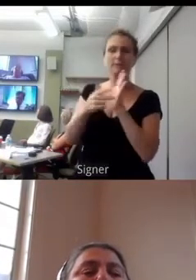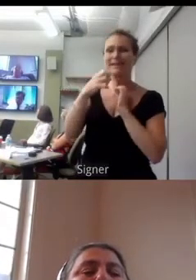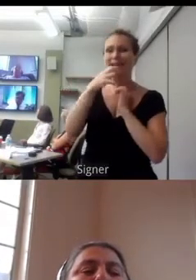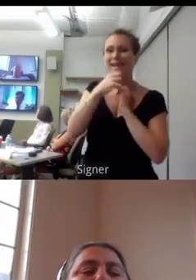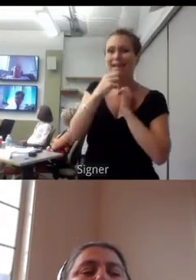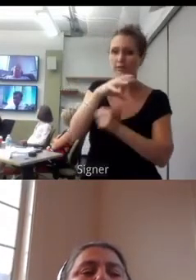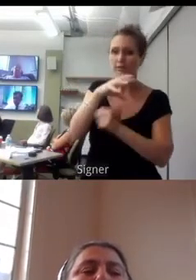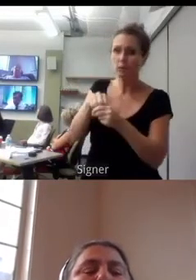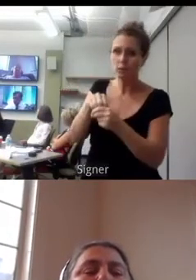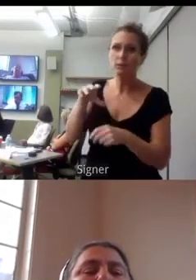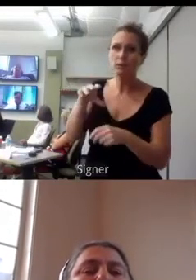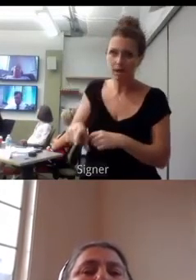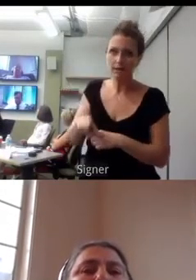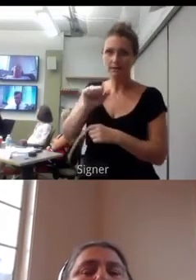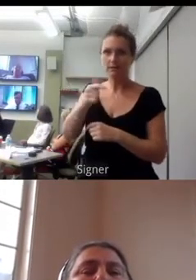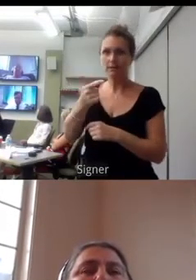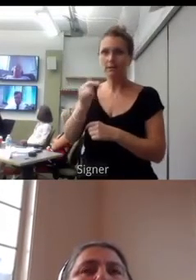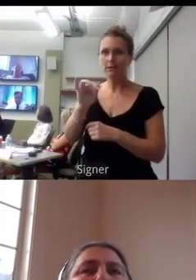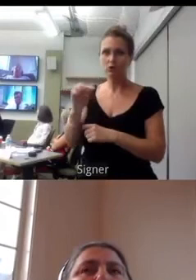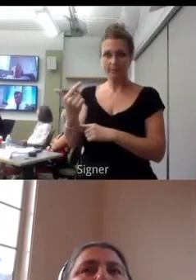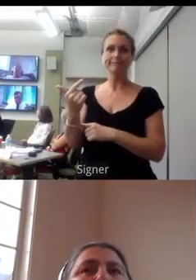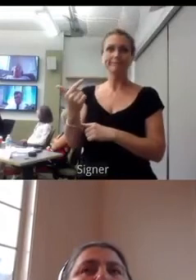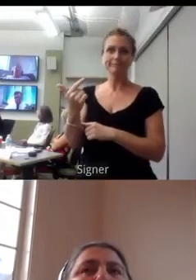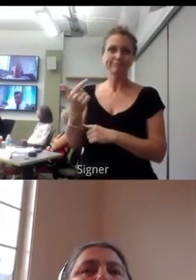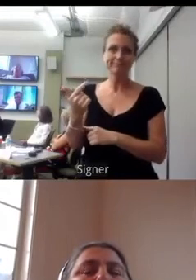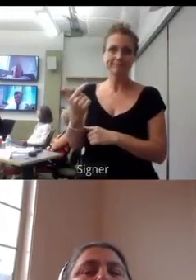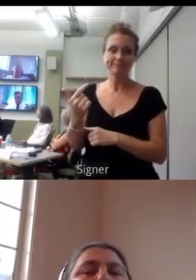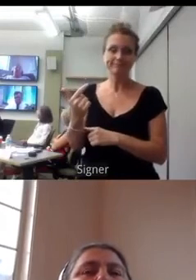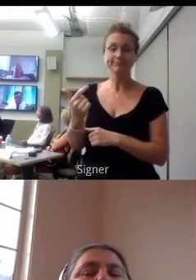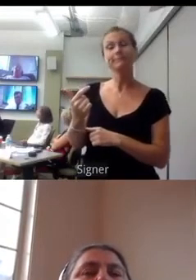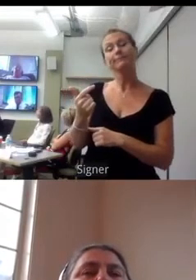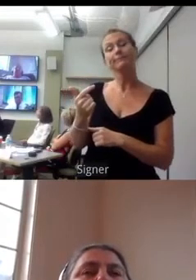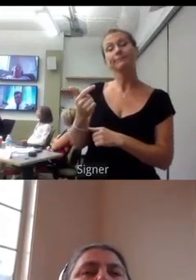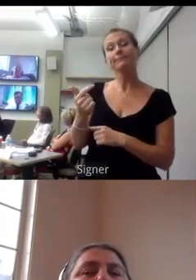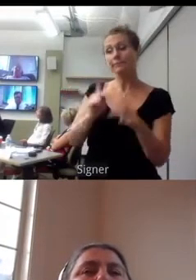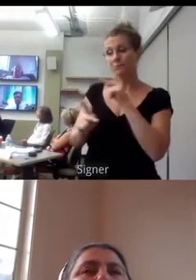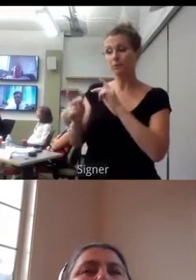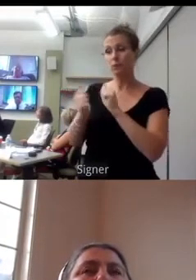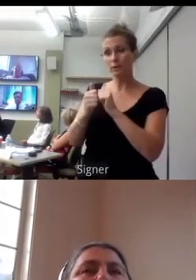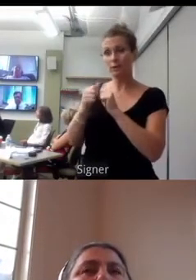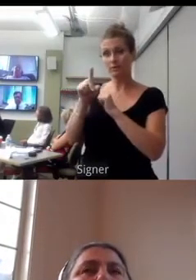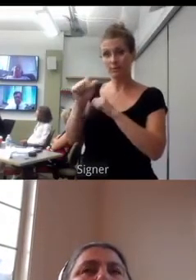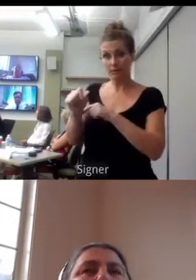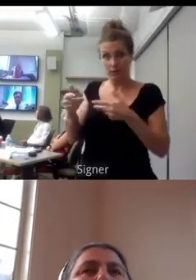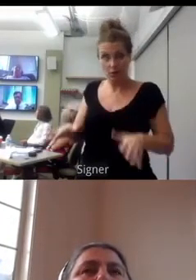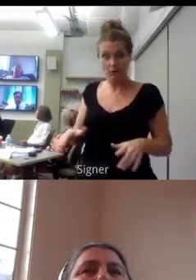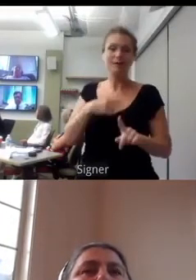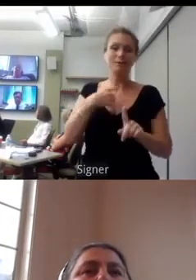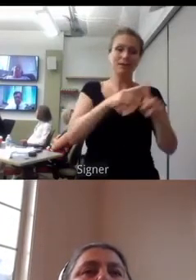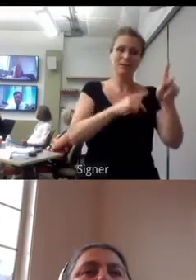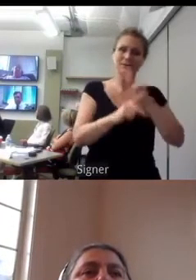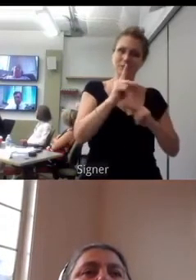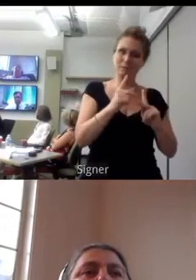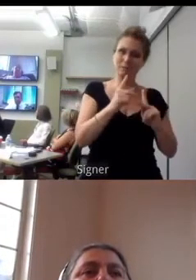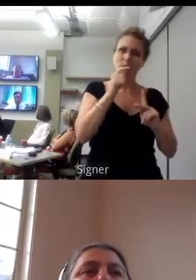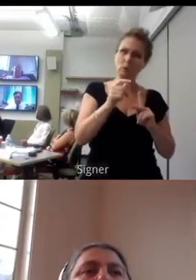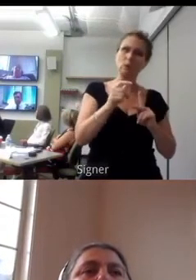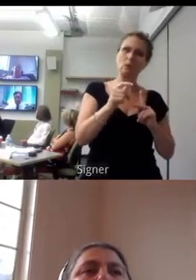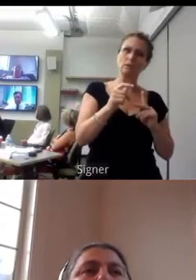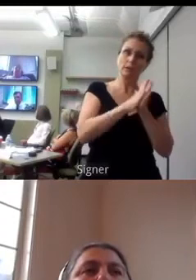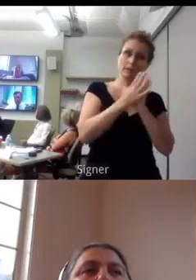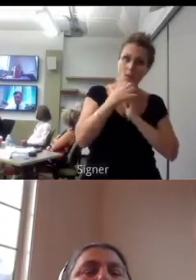aging population and the population of persons with disabilities, since they have identical assistive